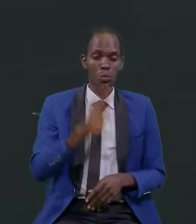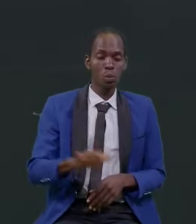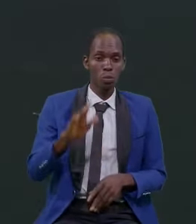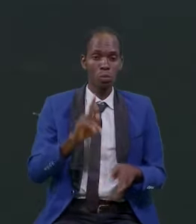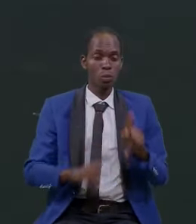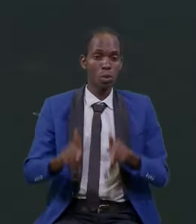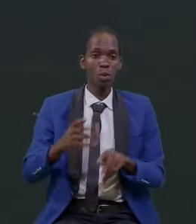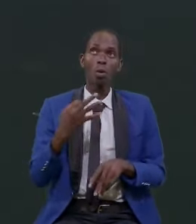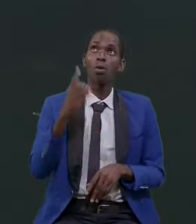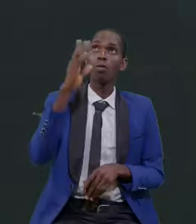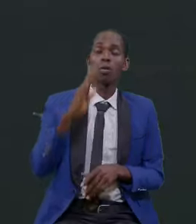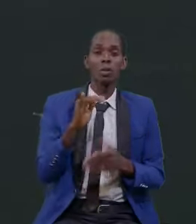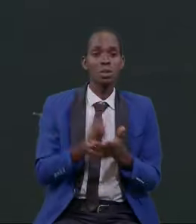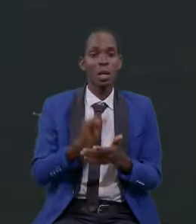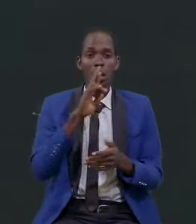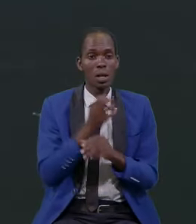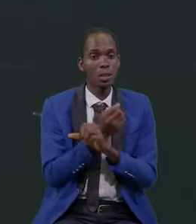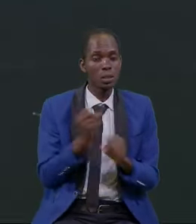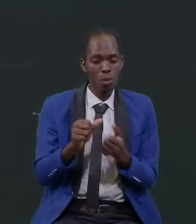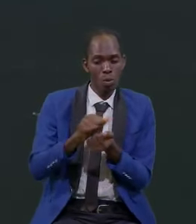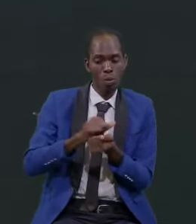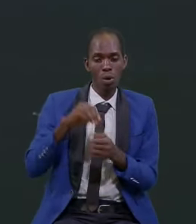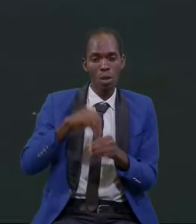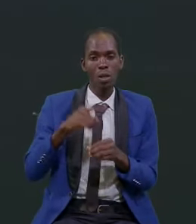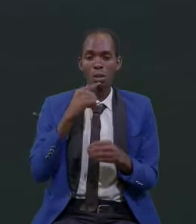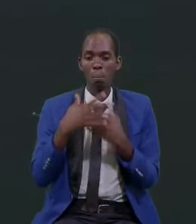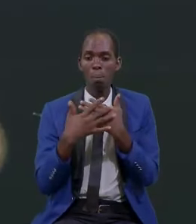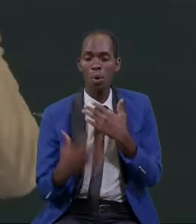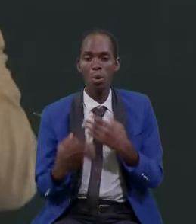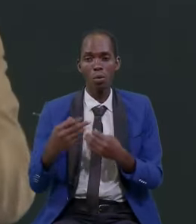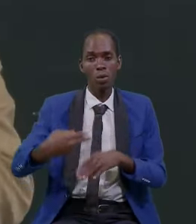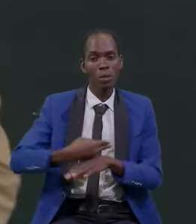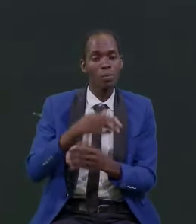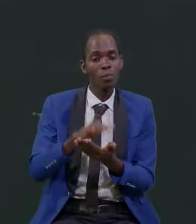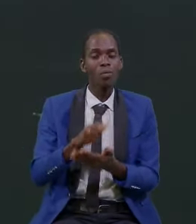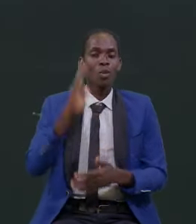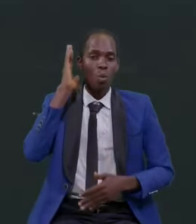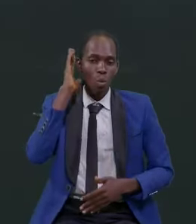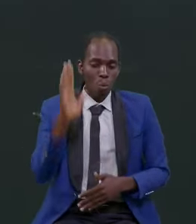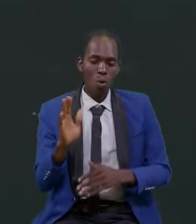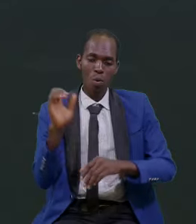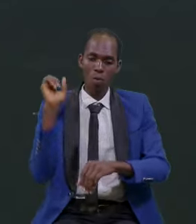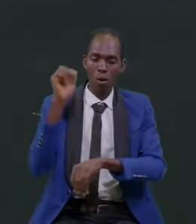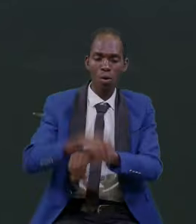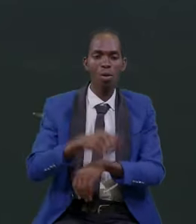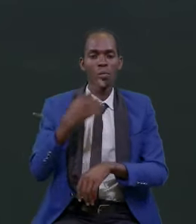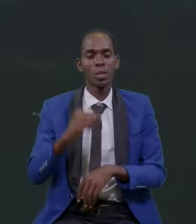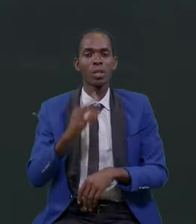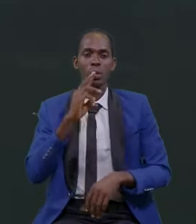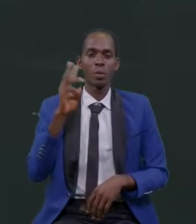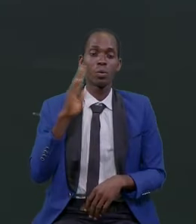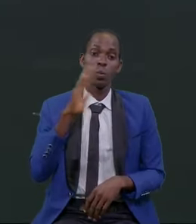people who have been washed in the blood of the Lamb, they overcome the wicked one. It